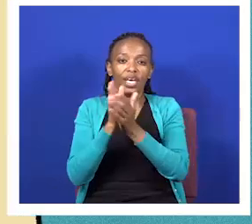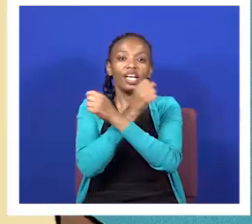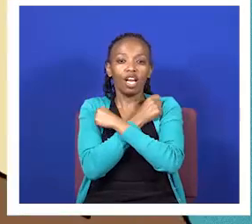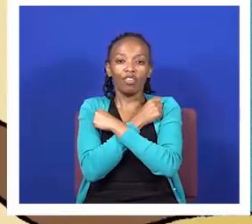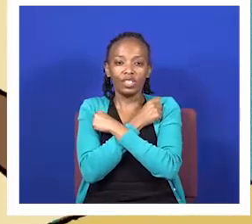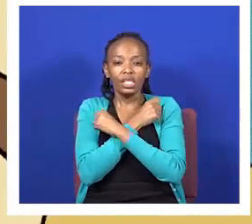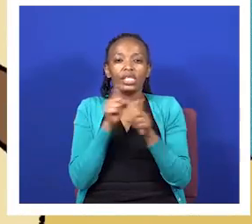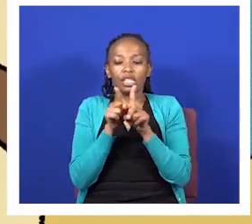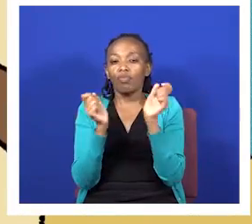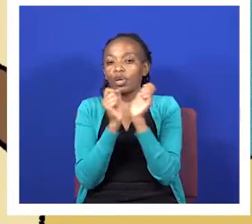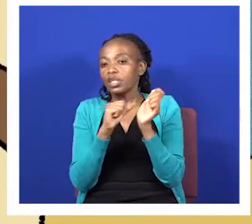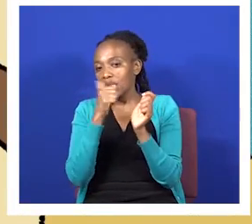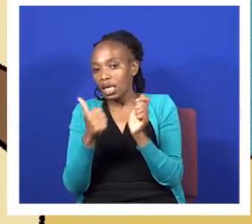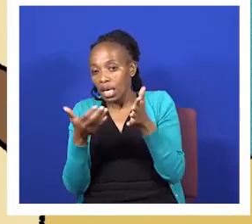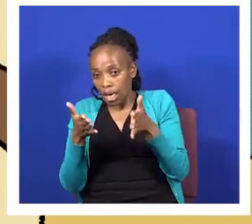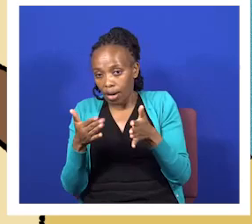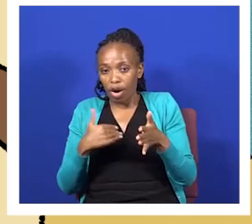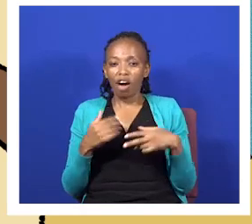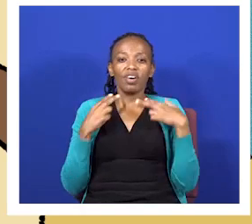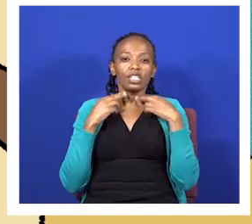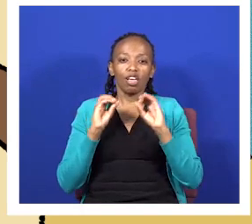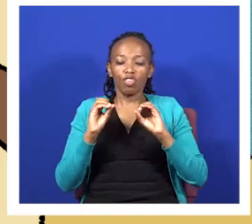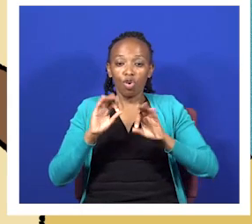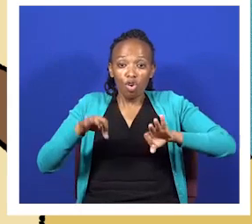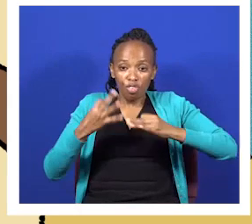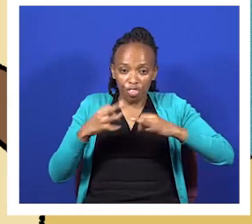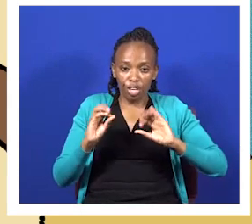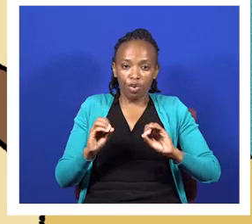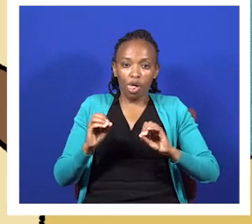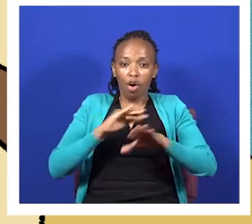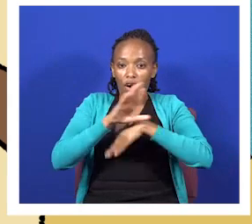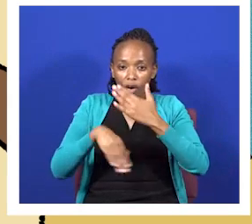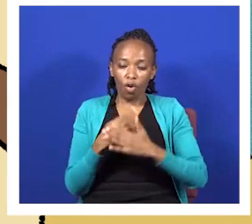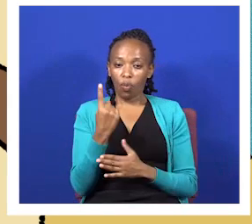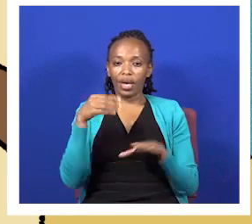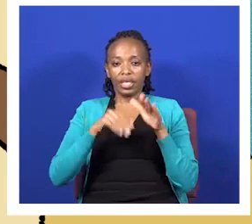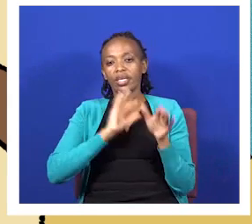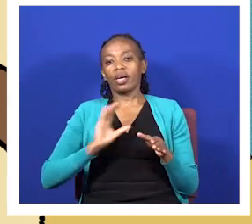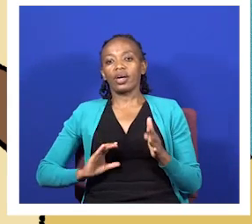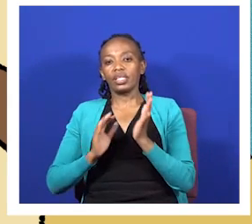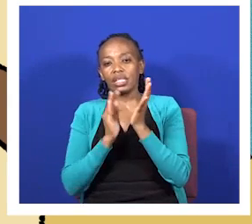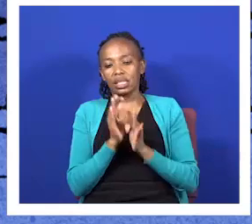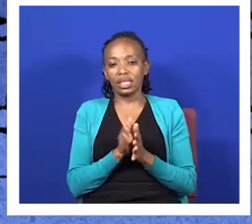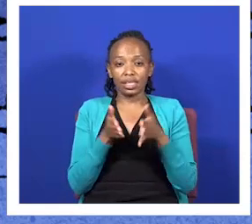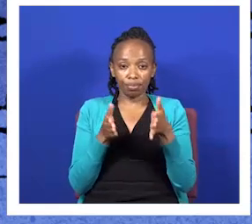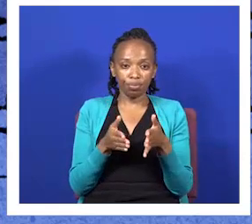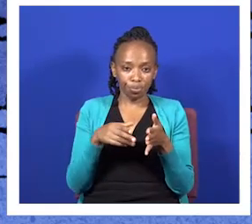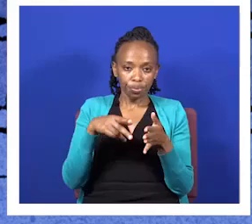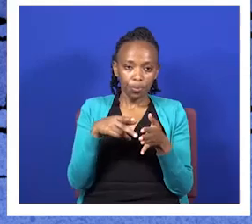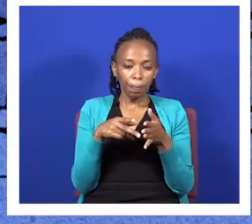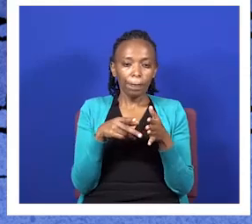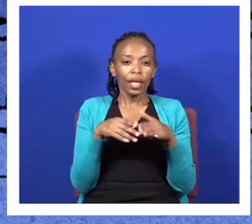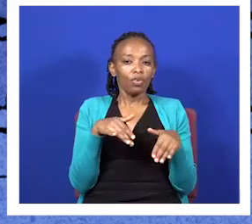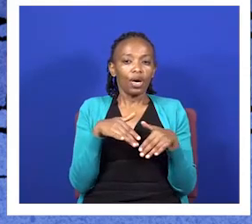loved. As Paul said in another letter, "There is no longer slave or free, for you are all one in Christ Jesus." So if Philemon